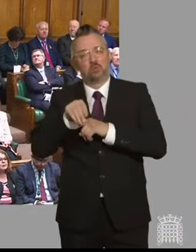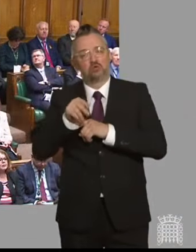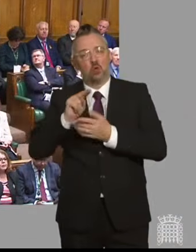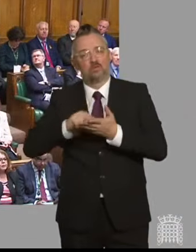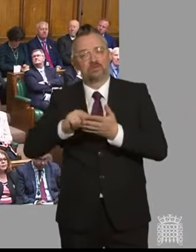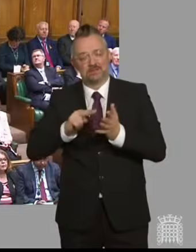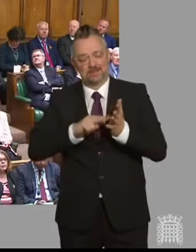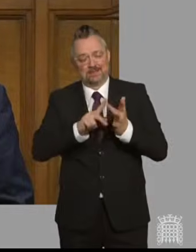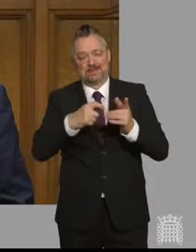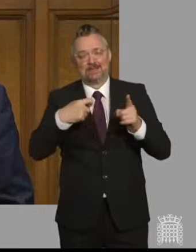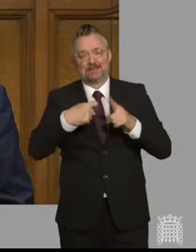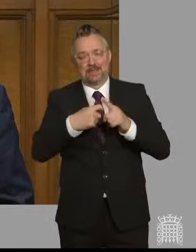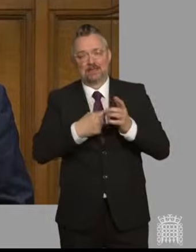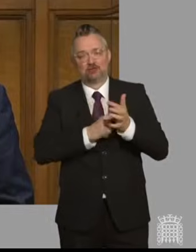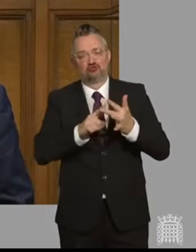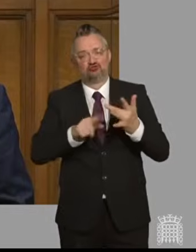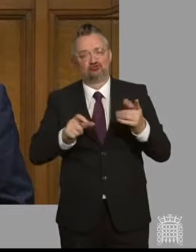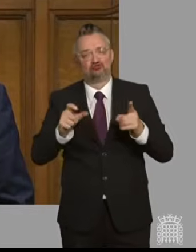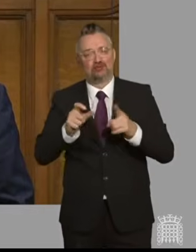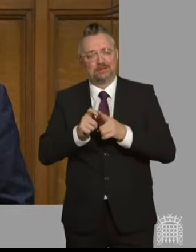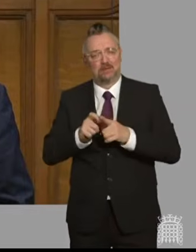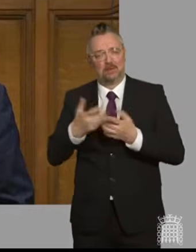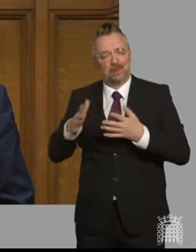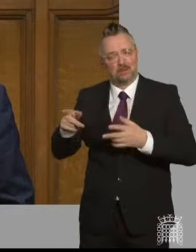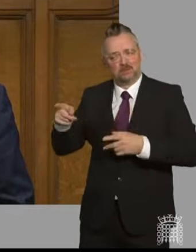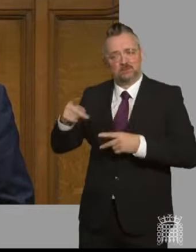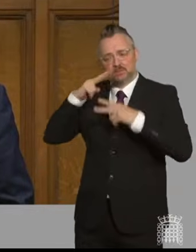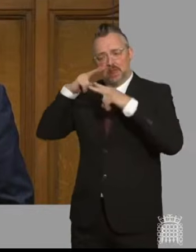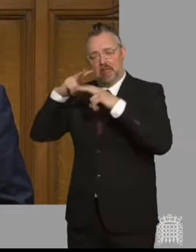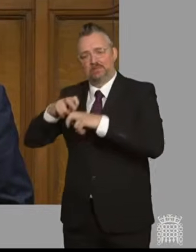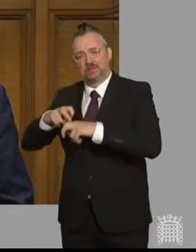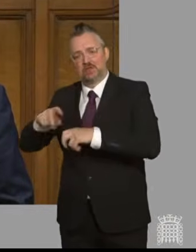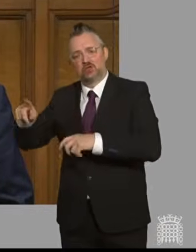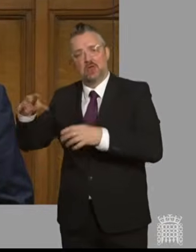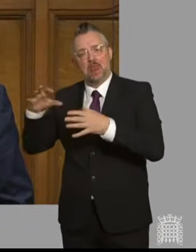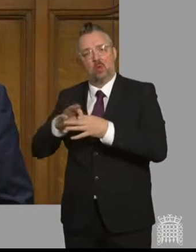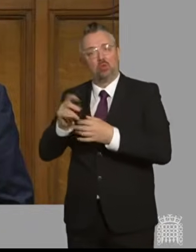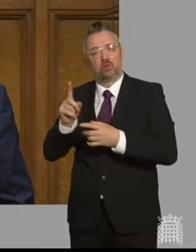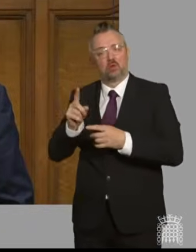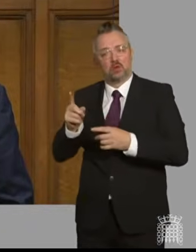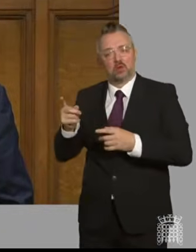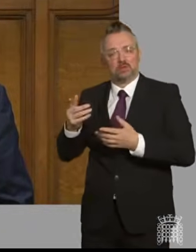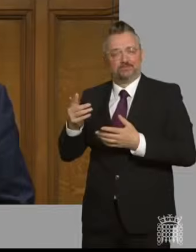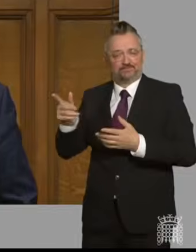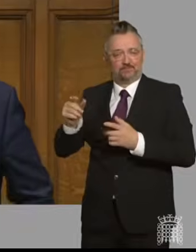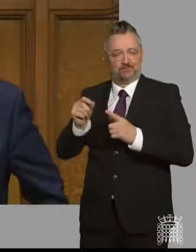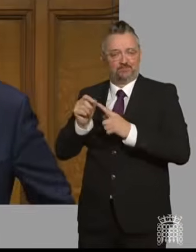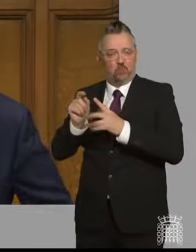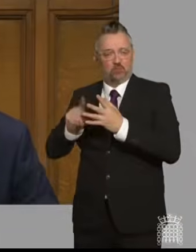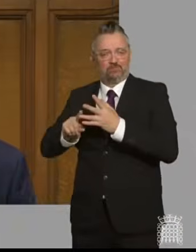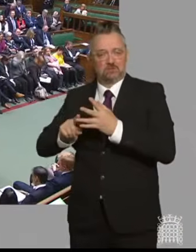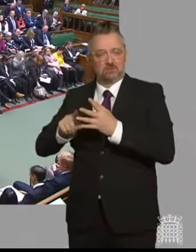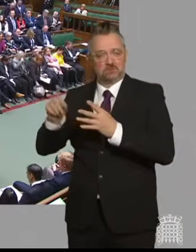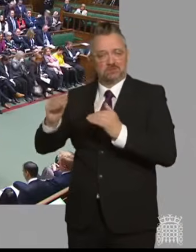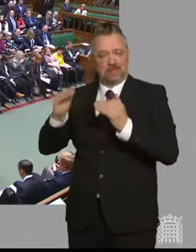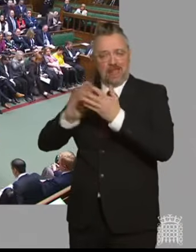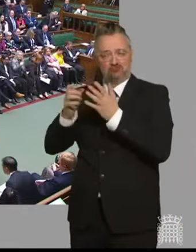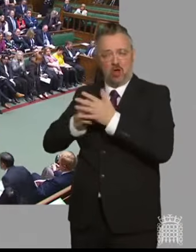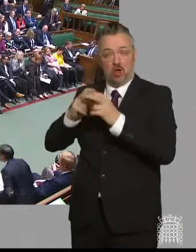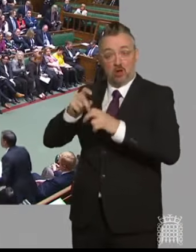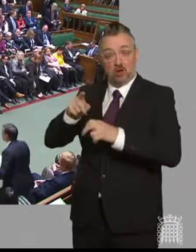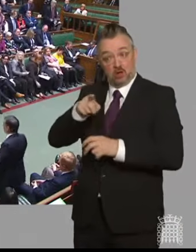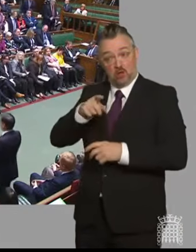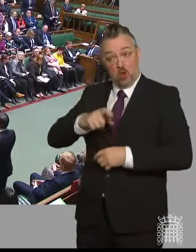head of HR at the Post Office, does the Prime Minister and Business Secretary have confidence in Nick Reed's leadership at the Post Office?